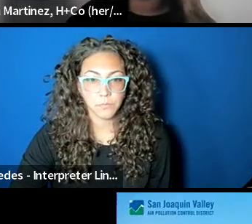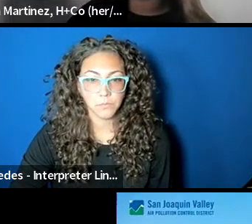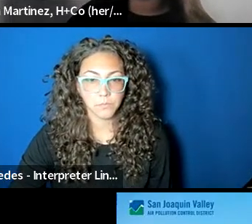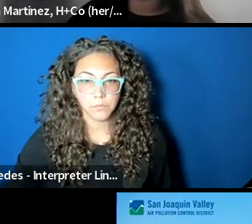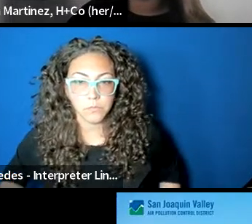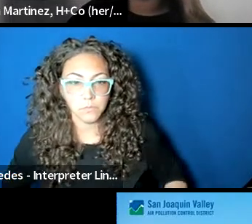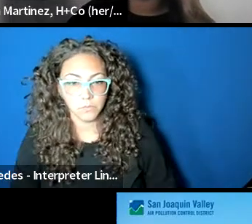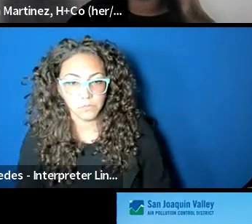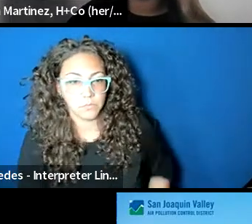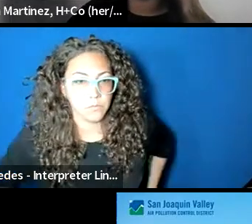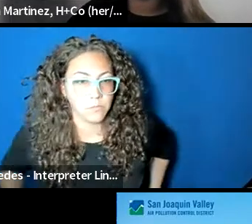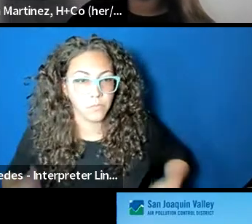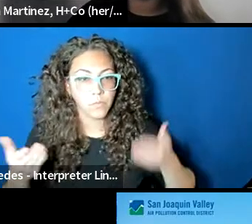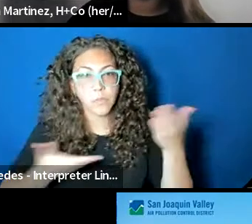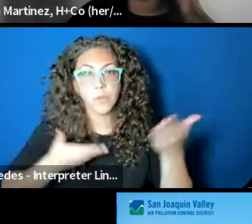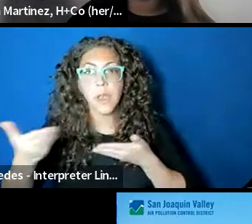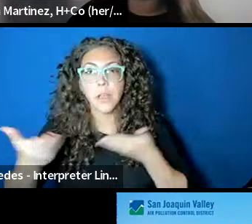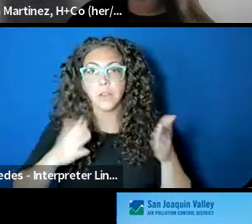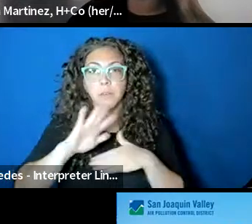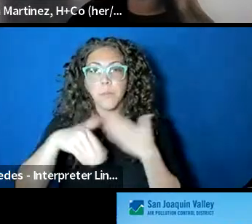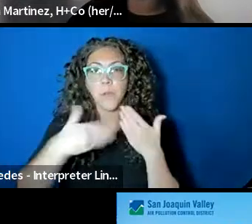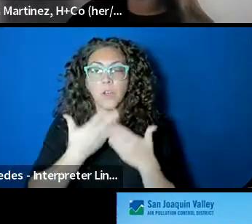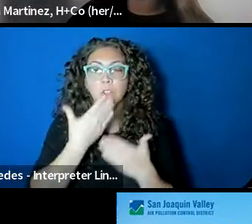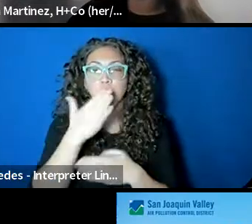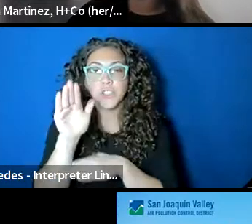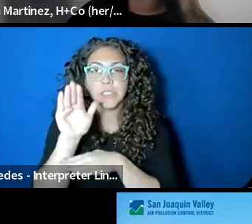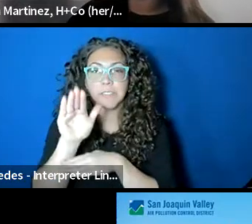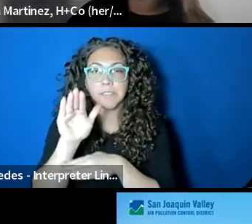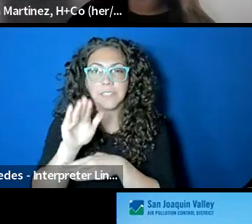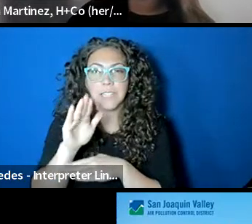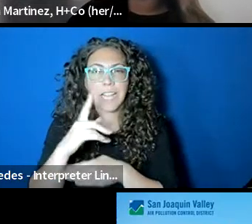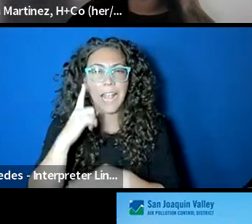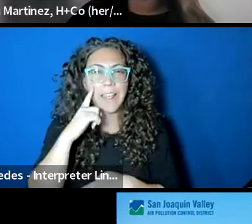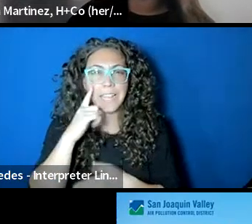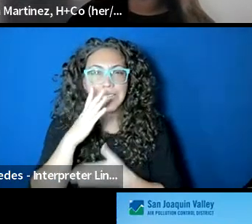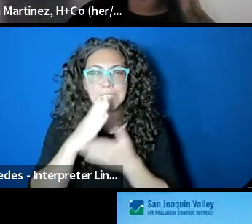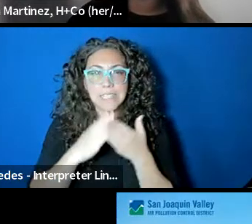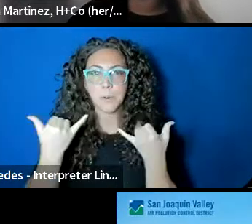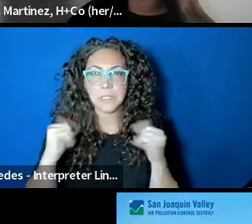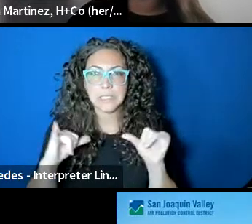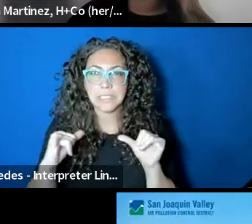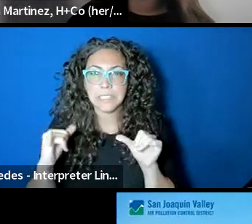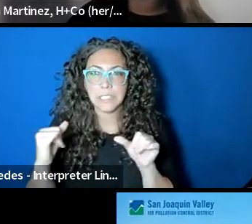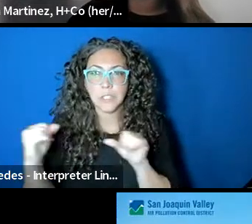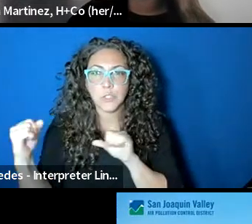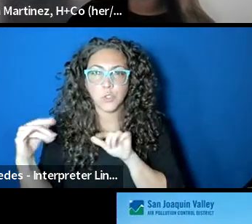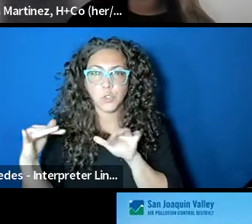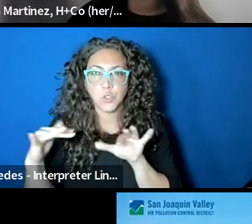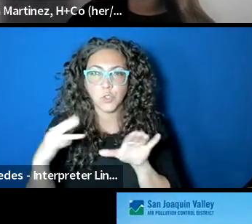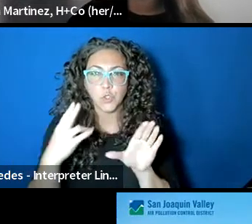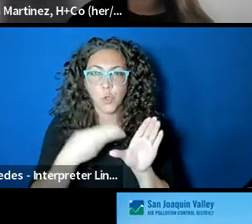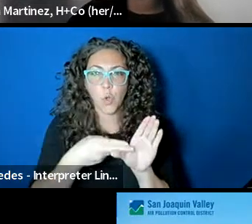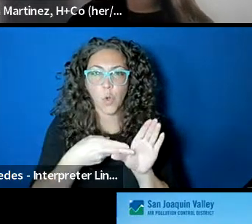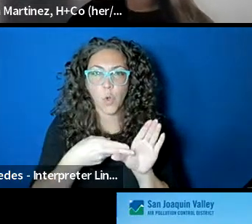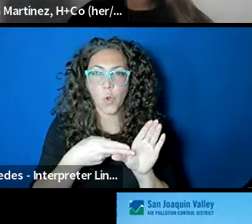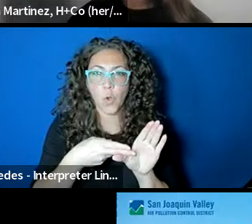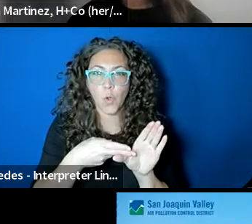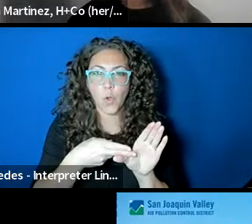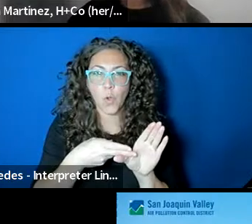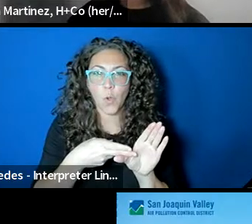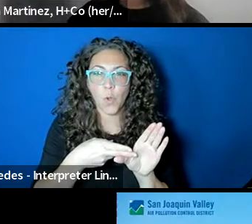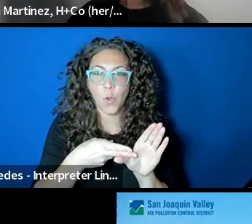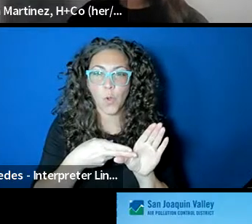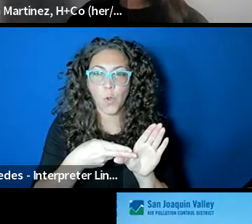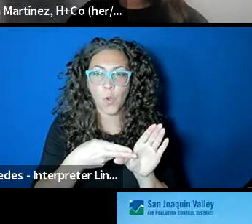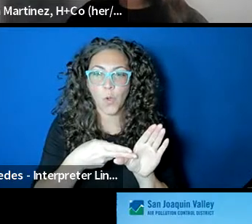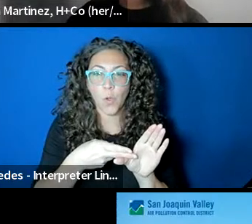Welcome everyone. Good evening. I see several folks are trickling in. This is Okay, Amy I got her Ramos. pin.